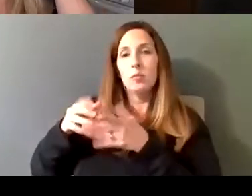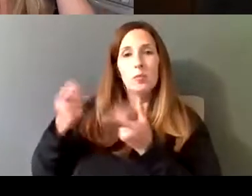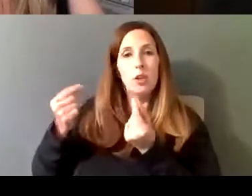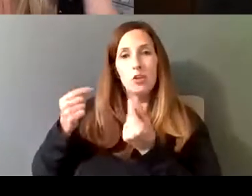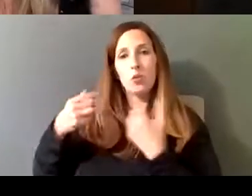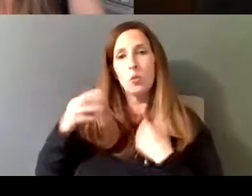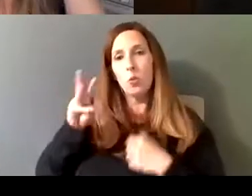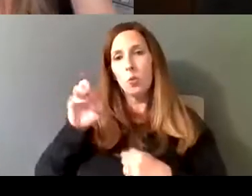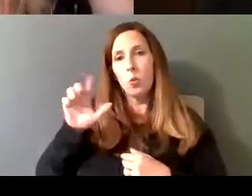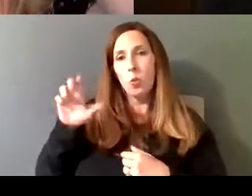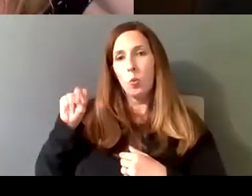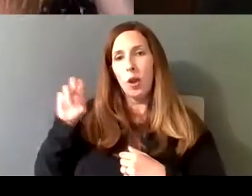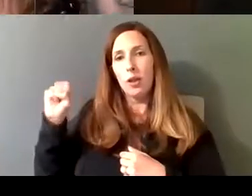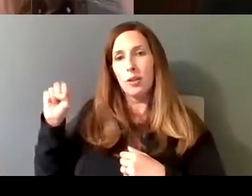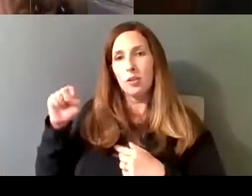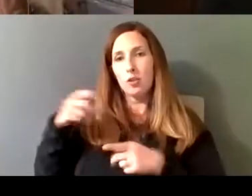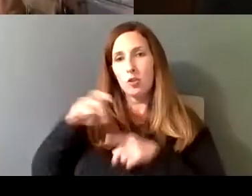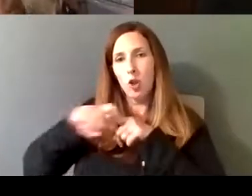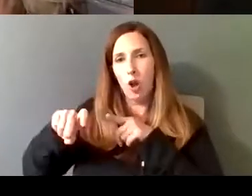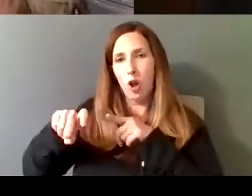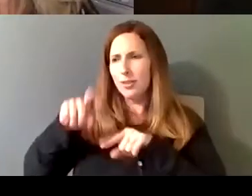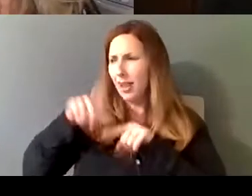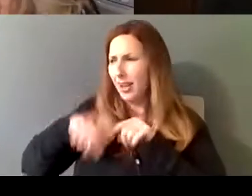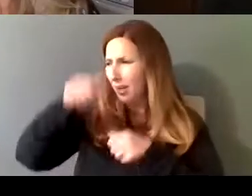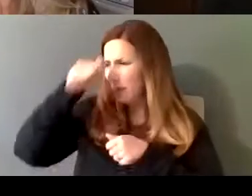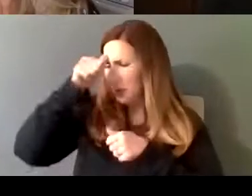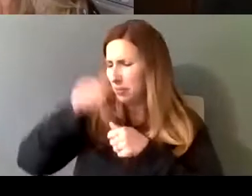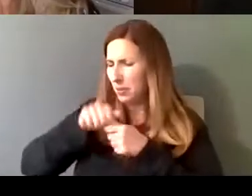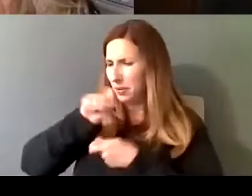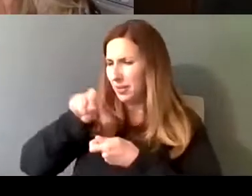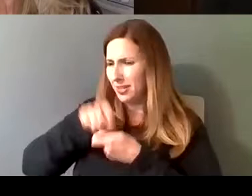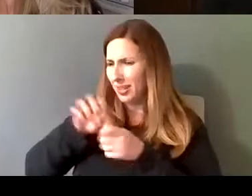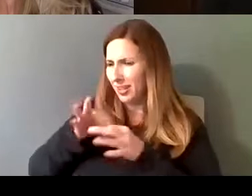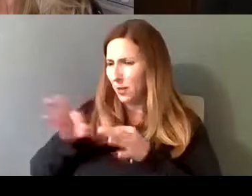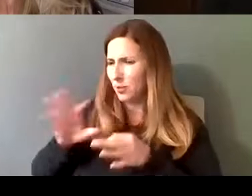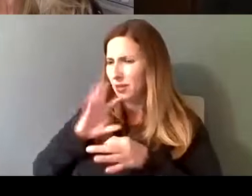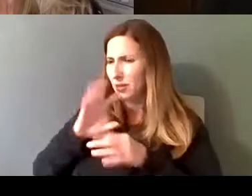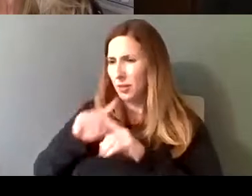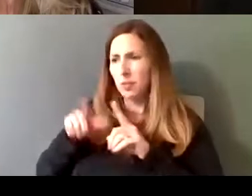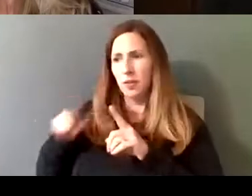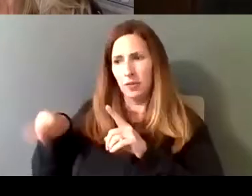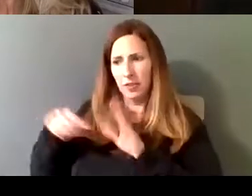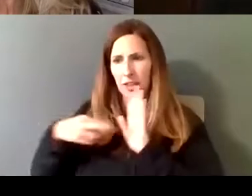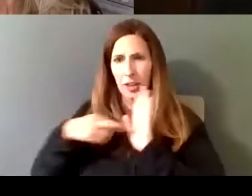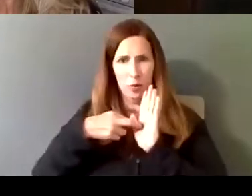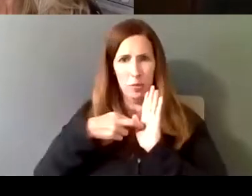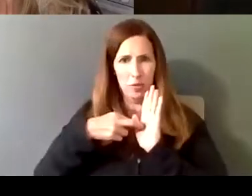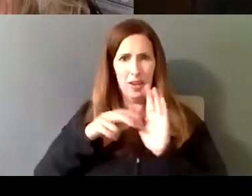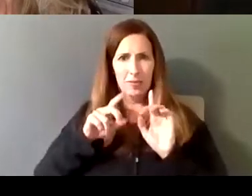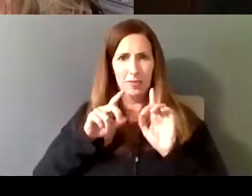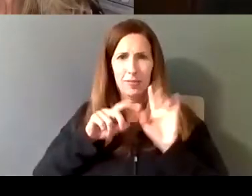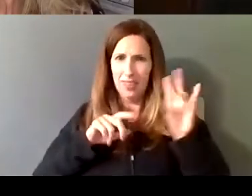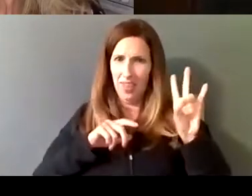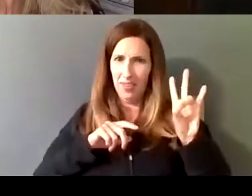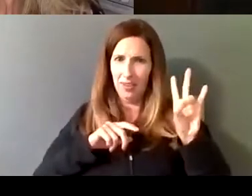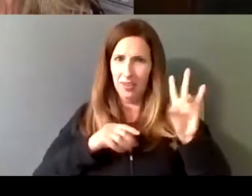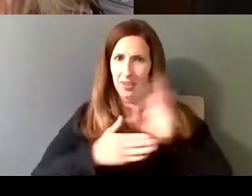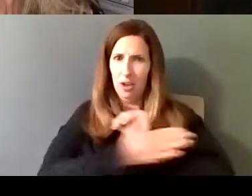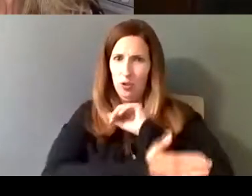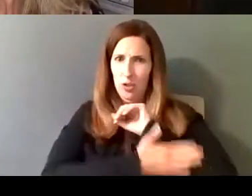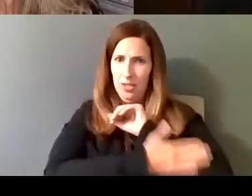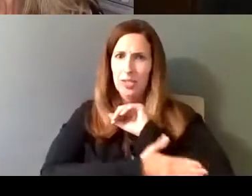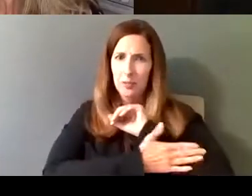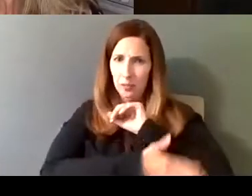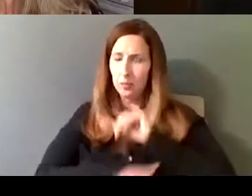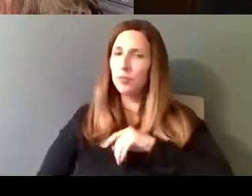They speak, I can't remember the exact languages they speak, but I think they represent seven countries. And